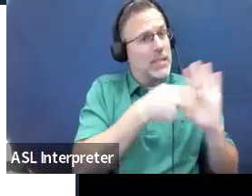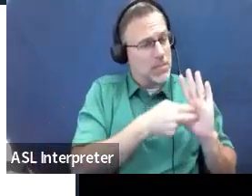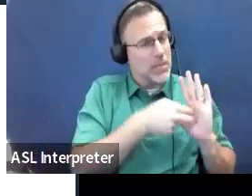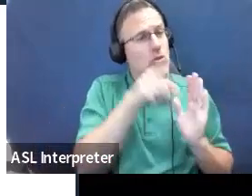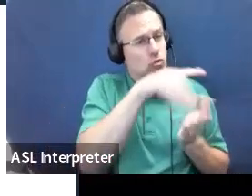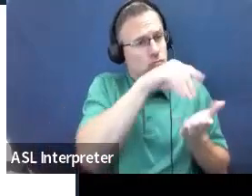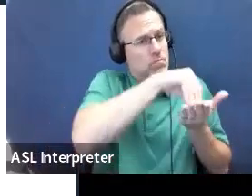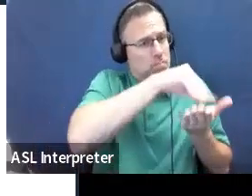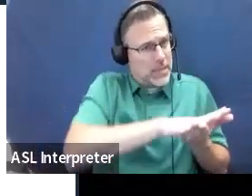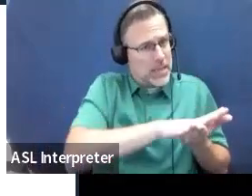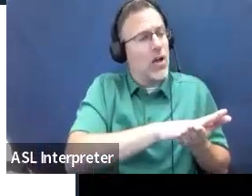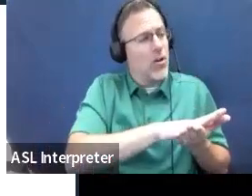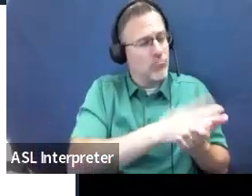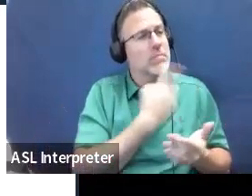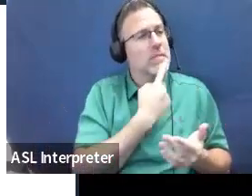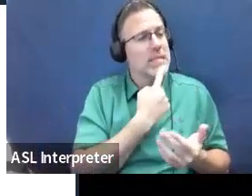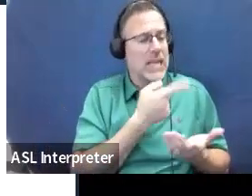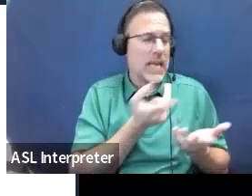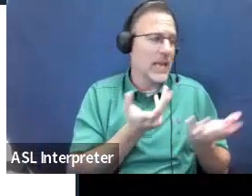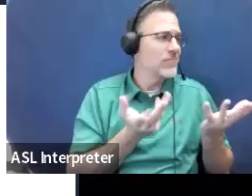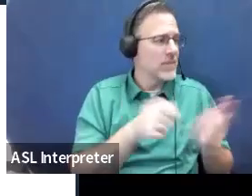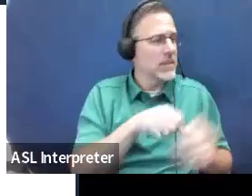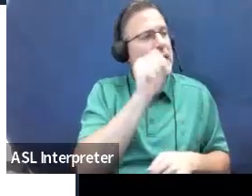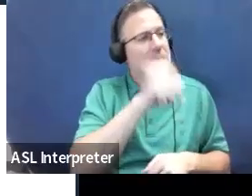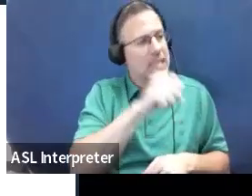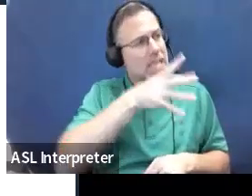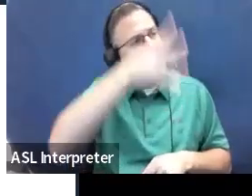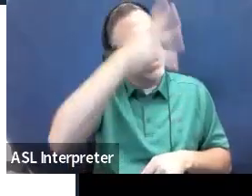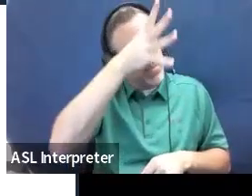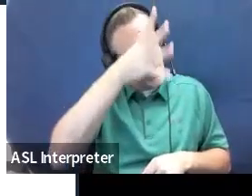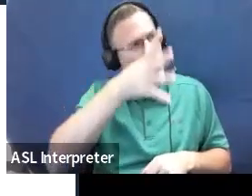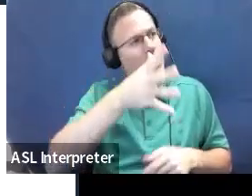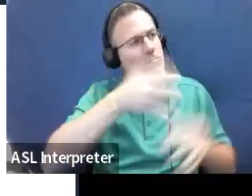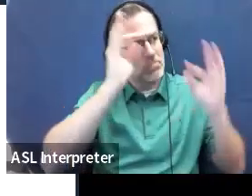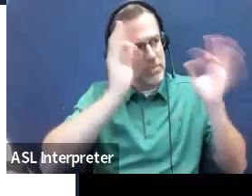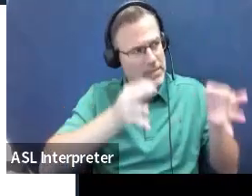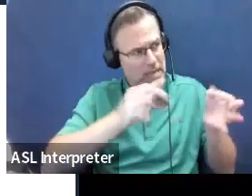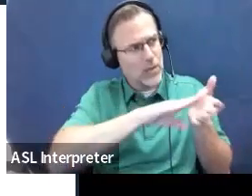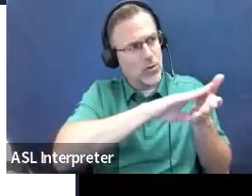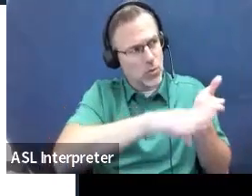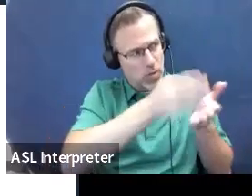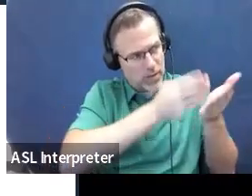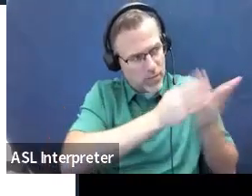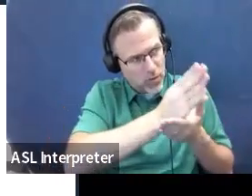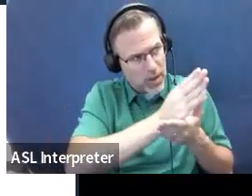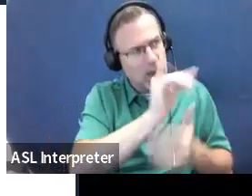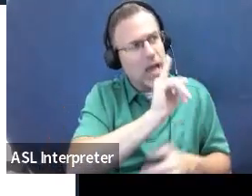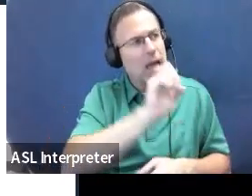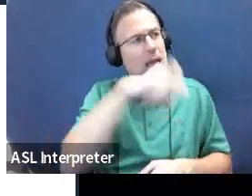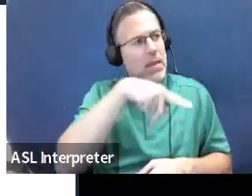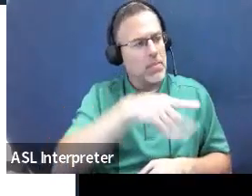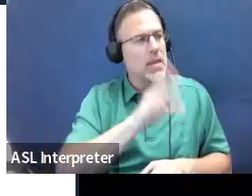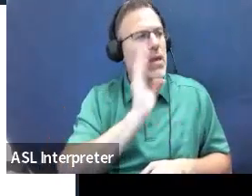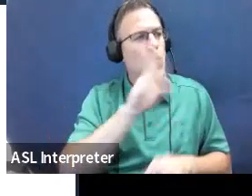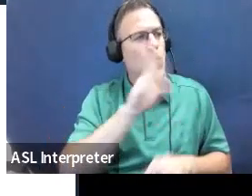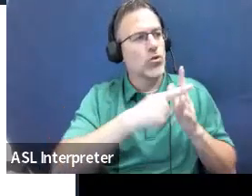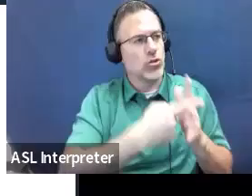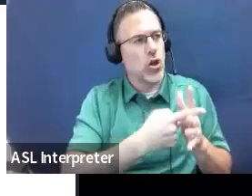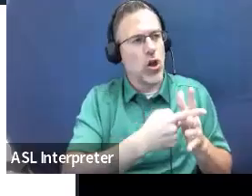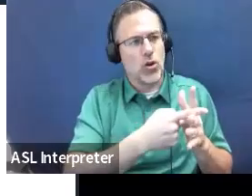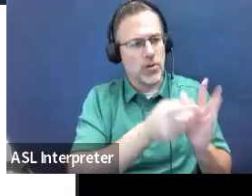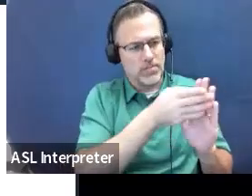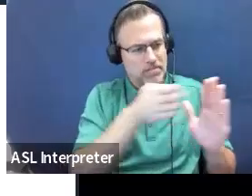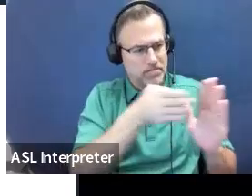make a statement just saying that the parent chose to waive their right, and the IEP will begin whenever you choose to begin the